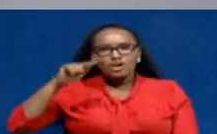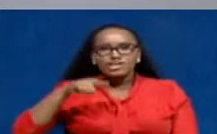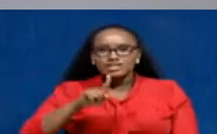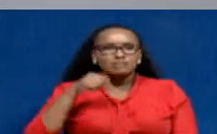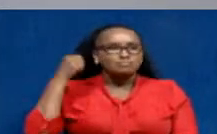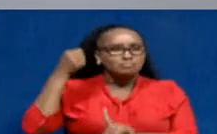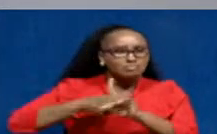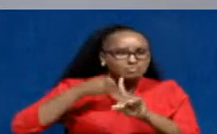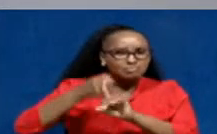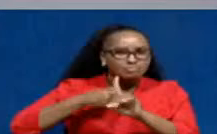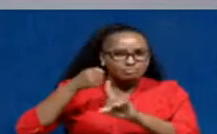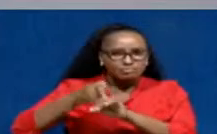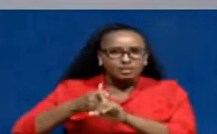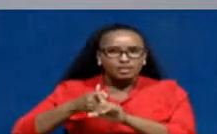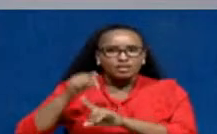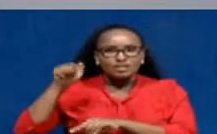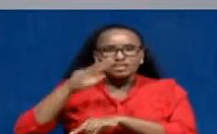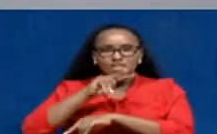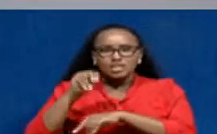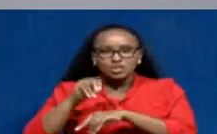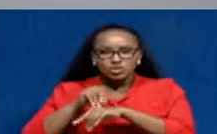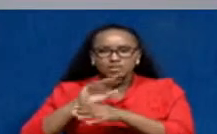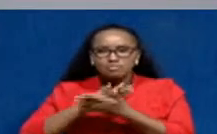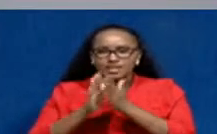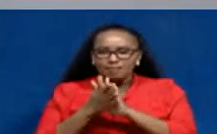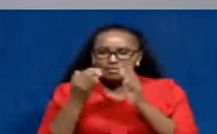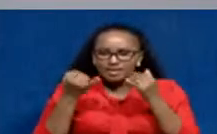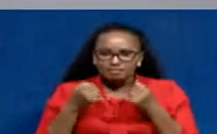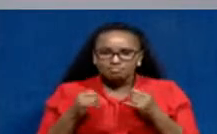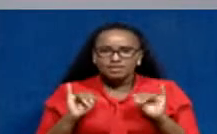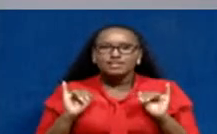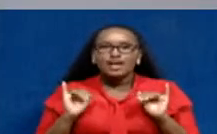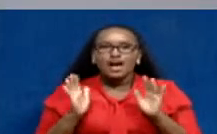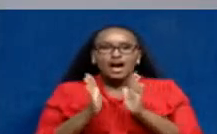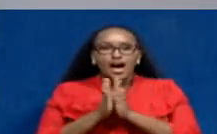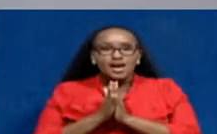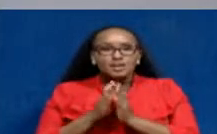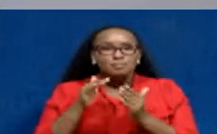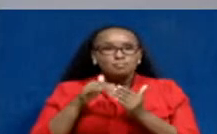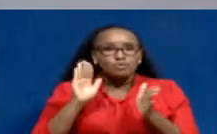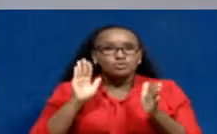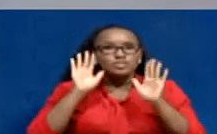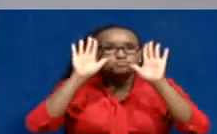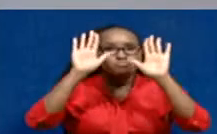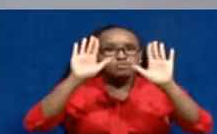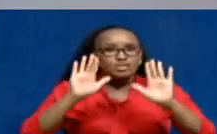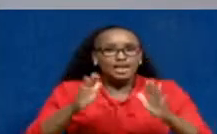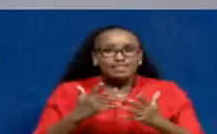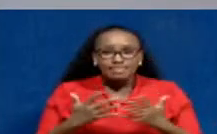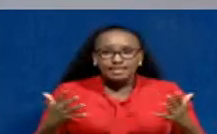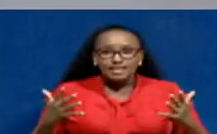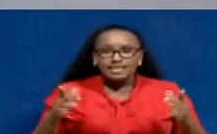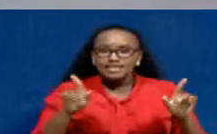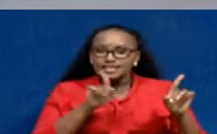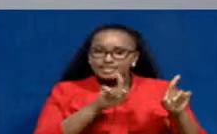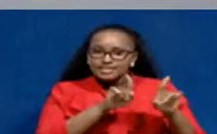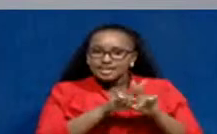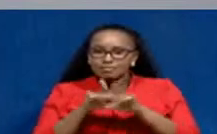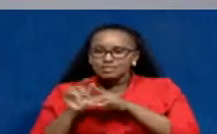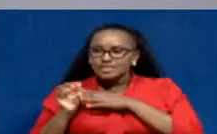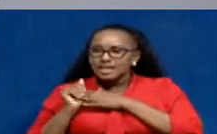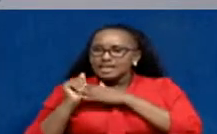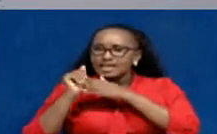in the run-up to our nation's independence, and most notably, as amongst the